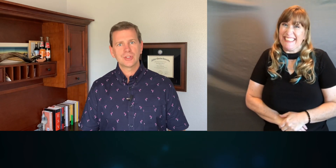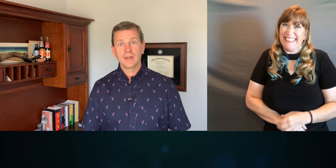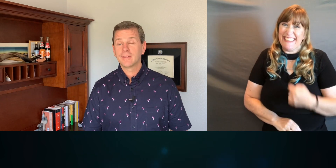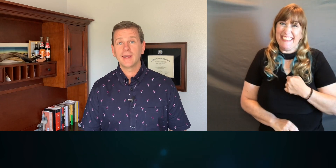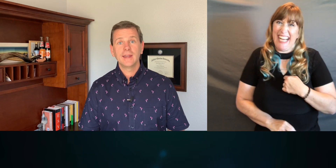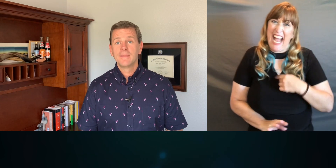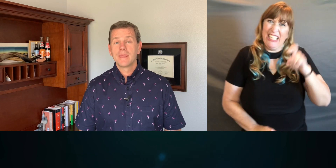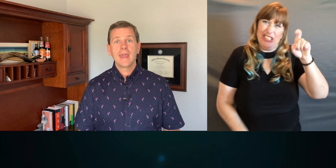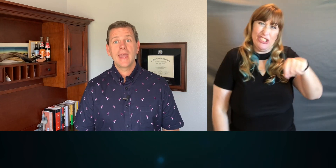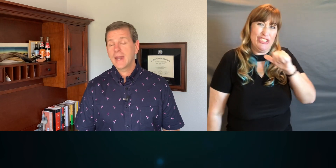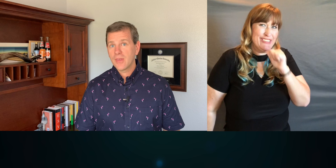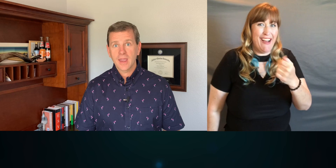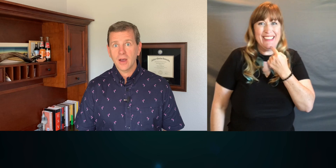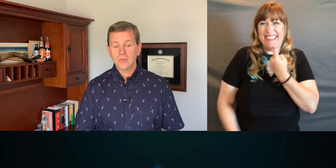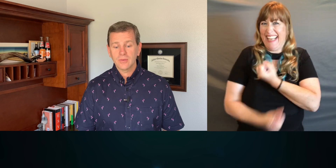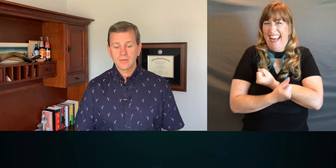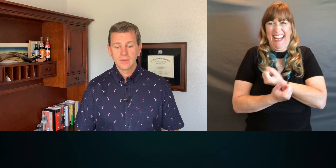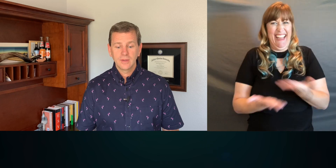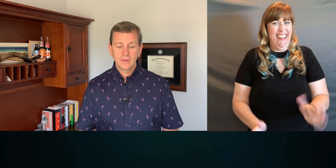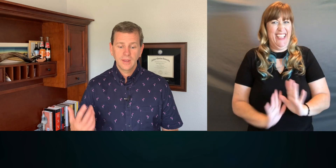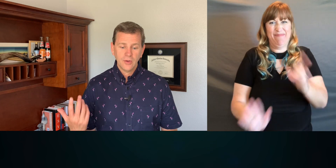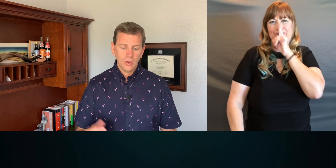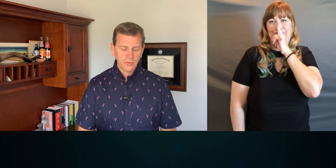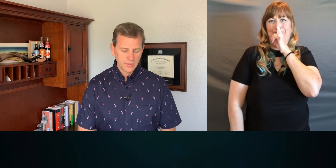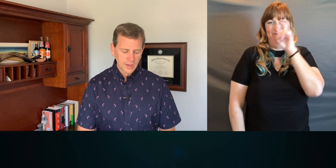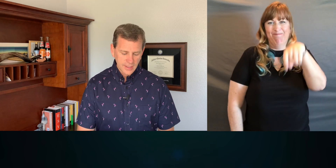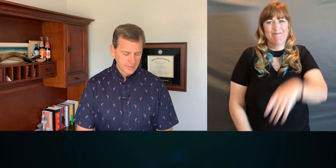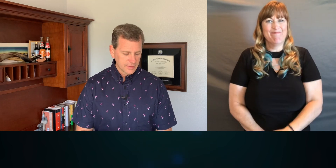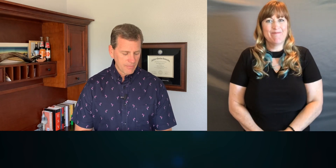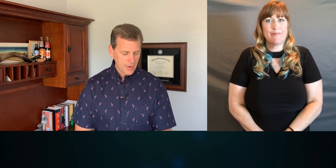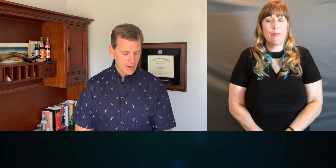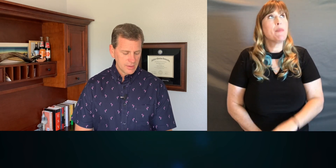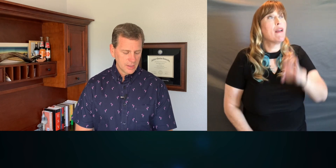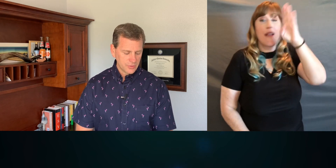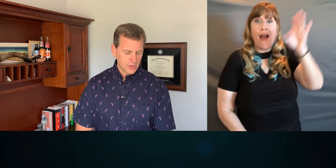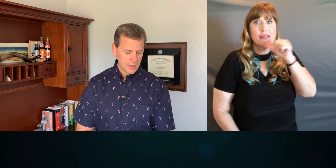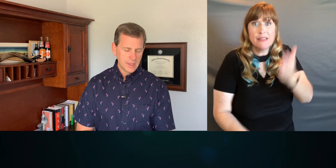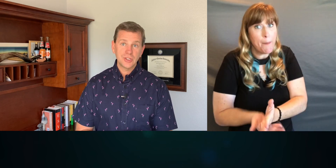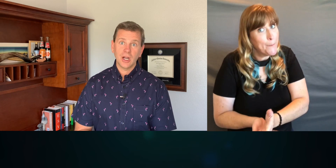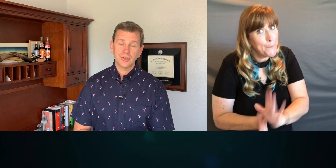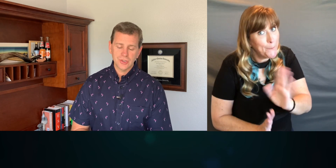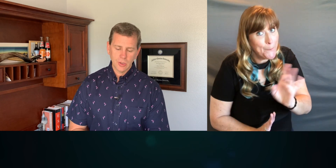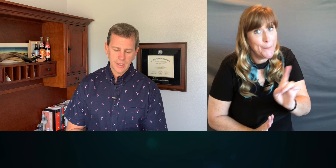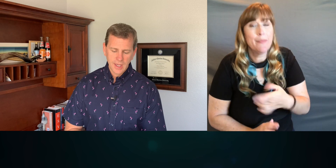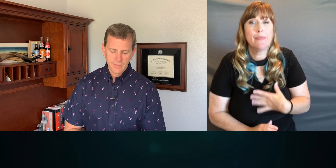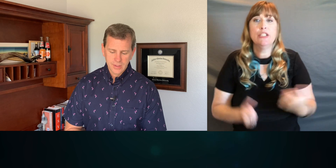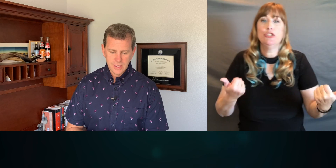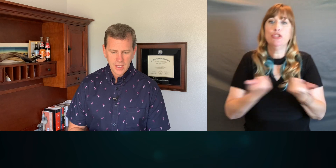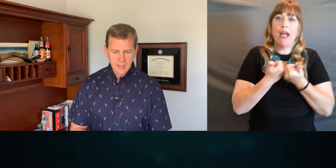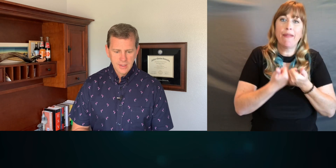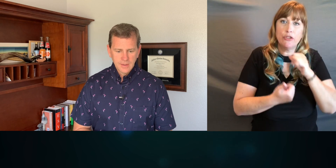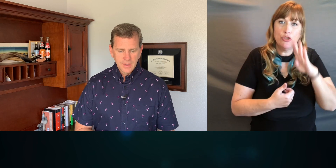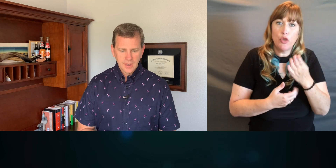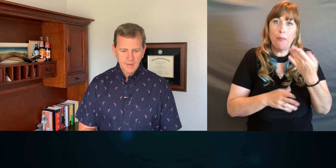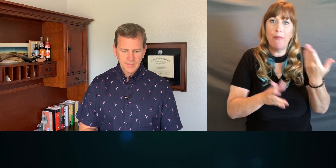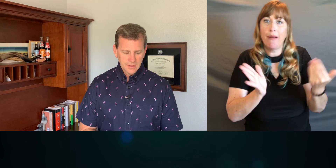probably shouldn't say anything else. And of course, God doesn't stop there. He goes on and challenges Job again in verse